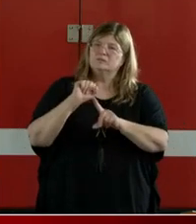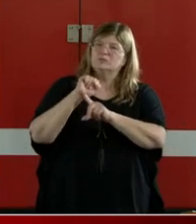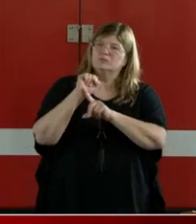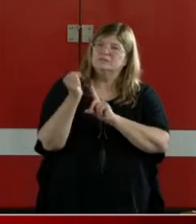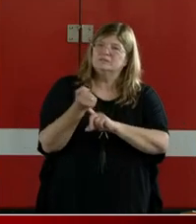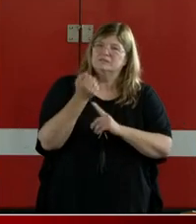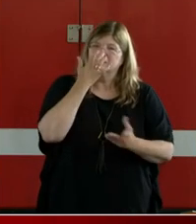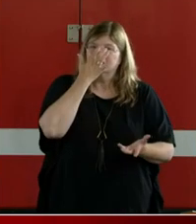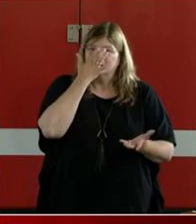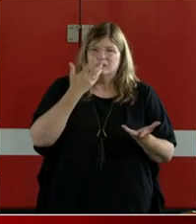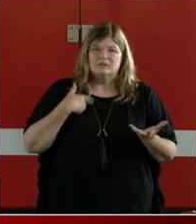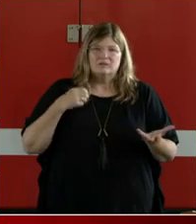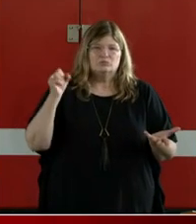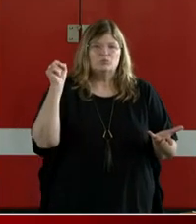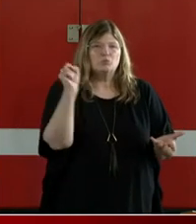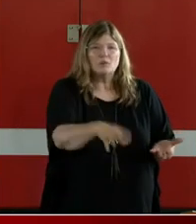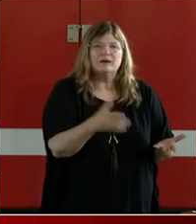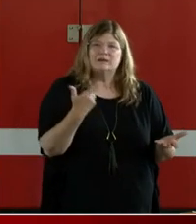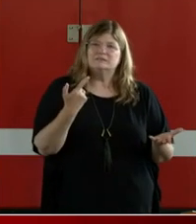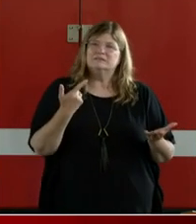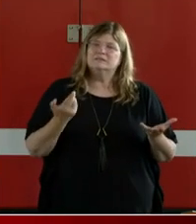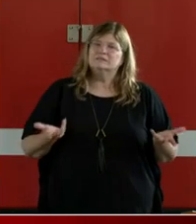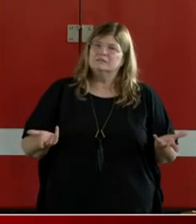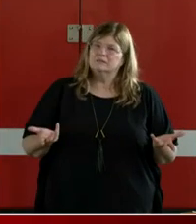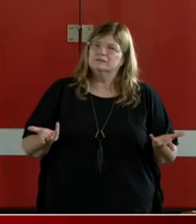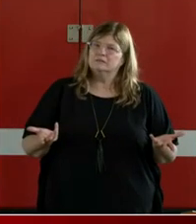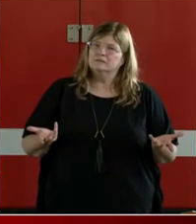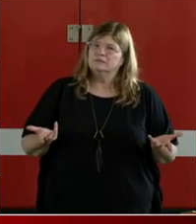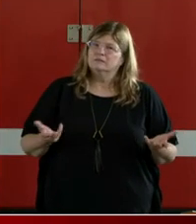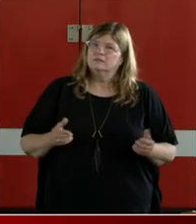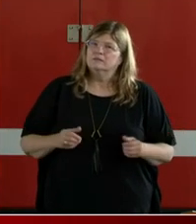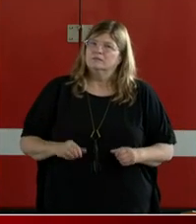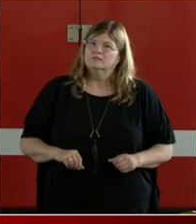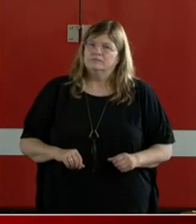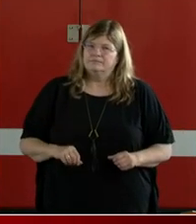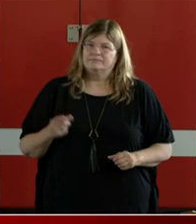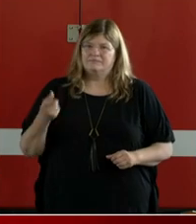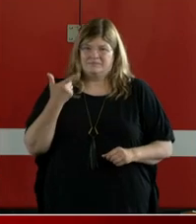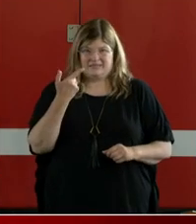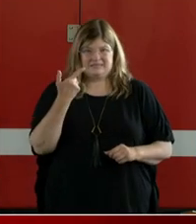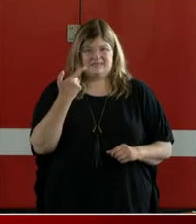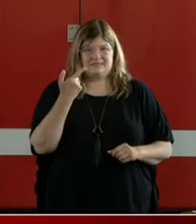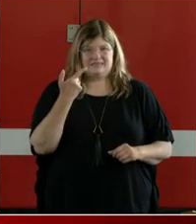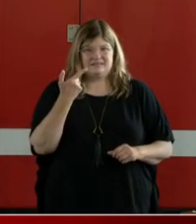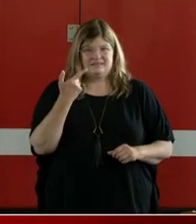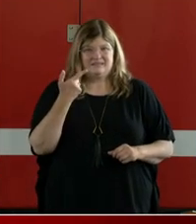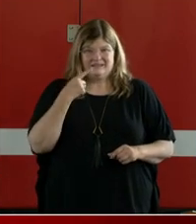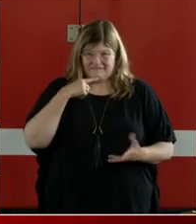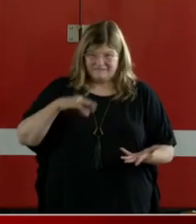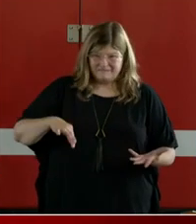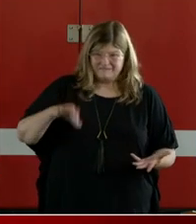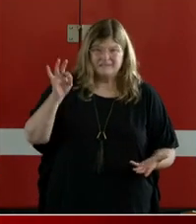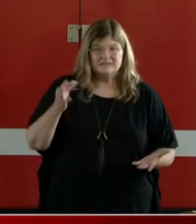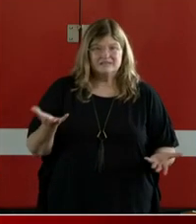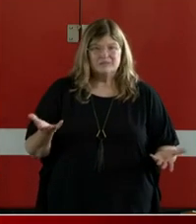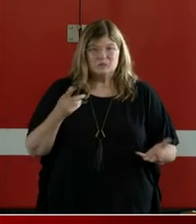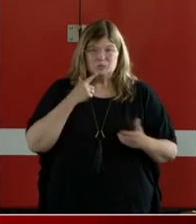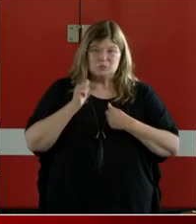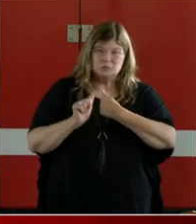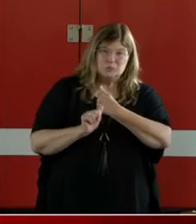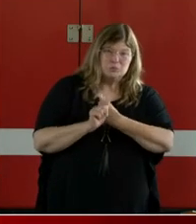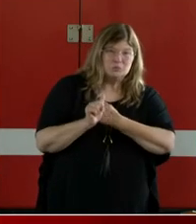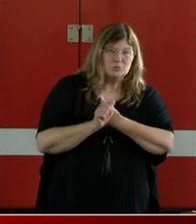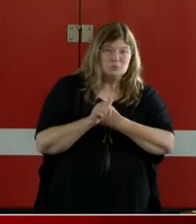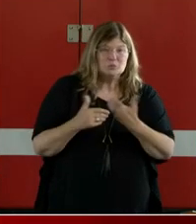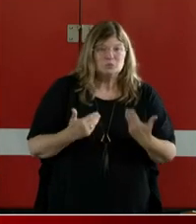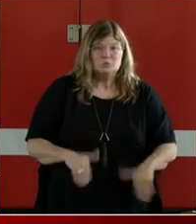they accuse the police department's approach to gun recovery as dangerous and ineffective. Can you please respond to that? Well,